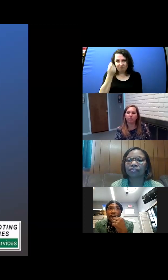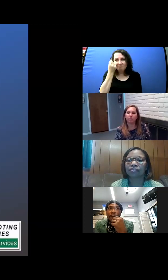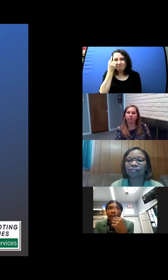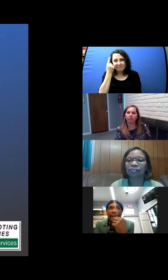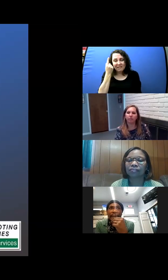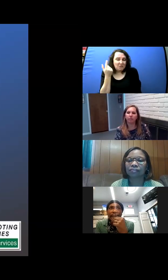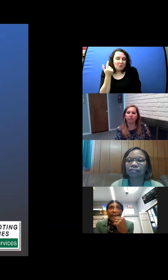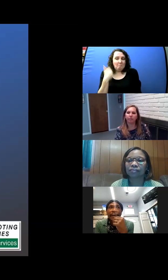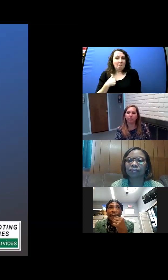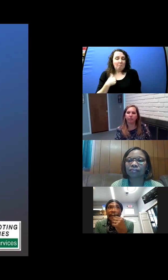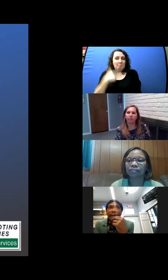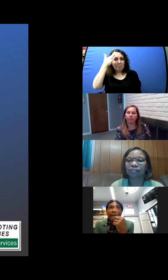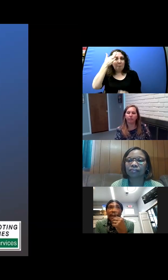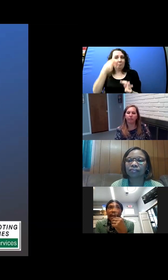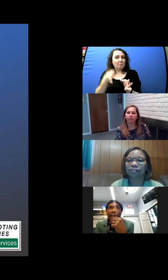not to